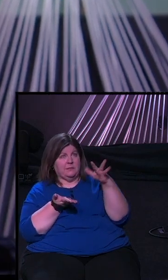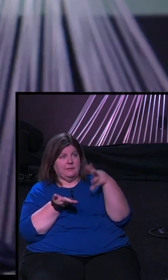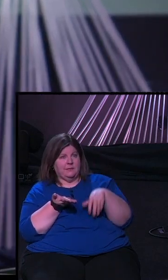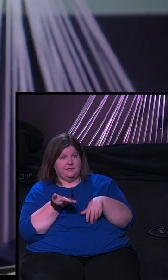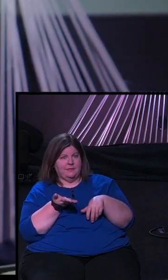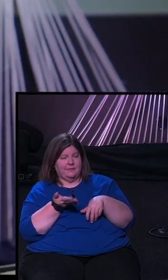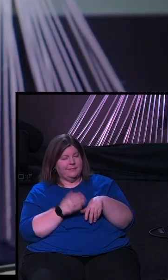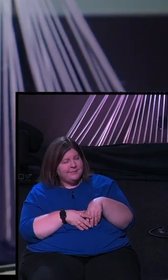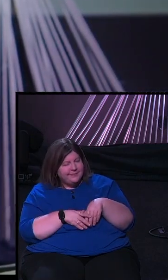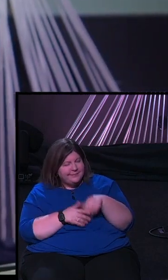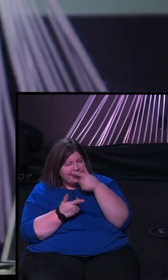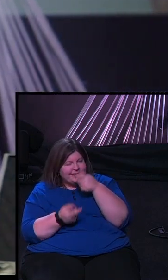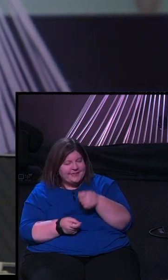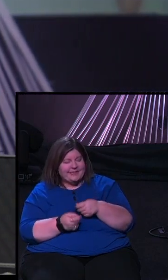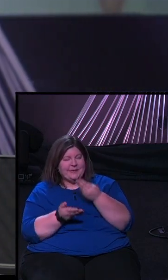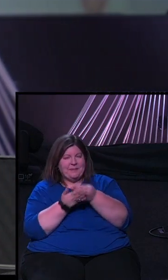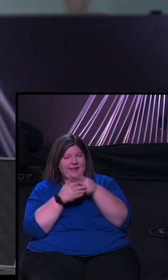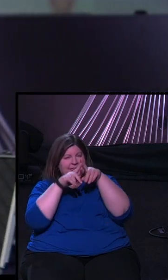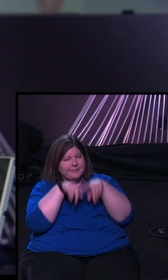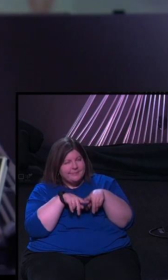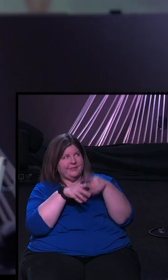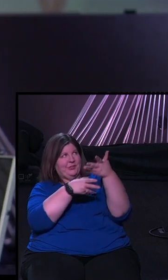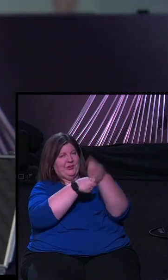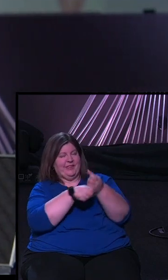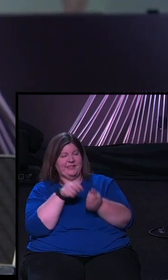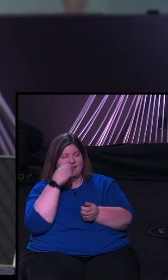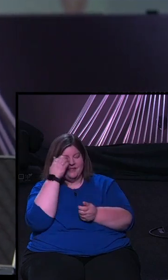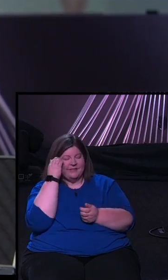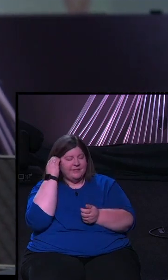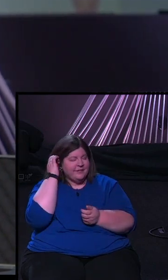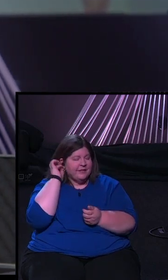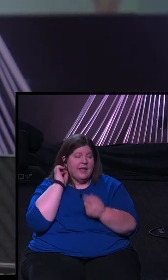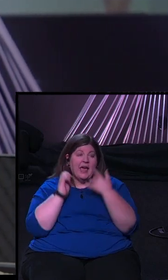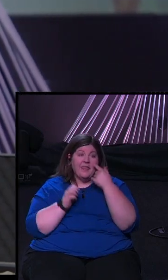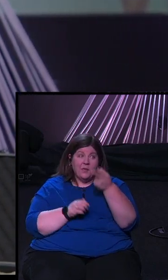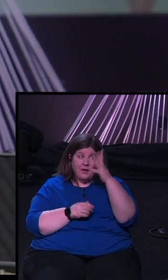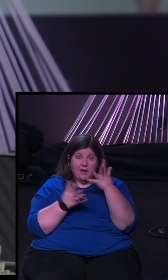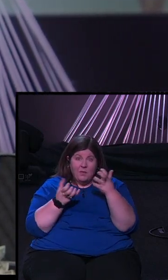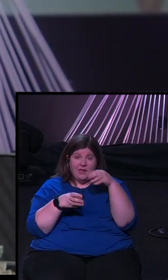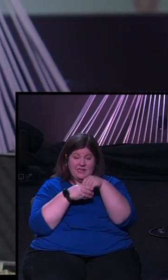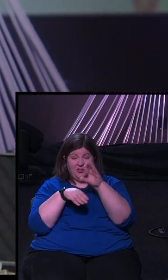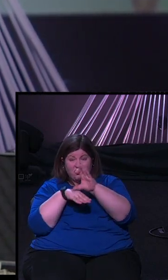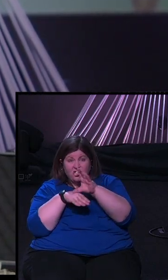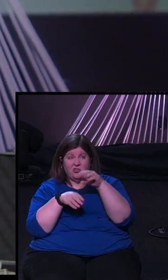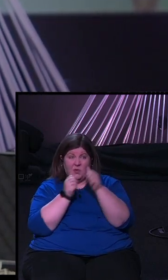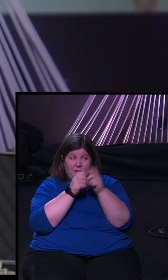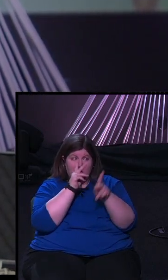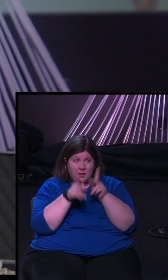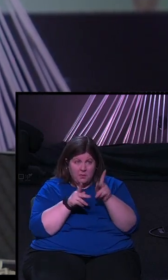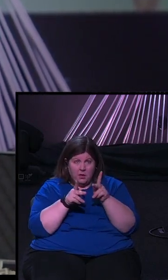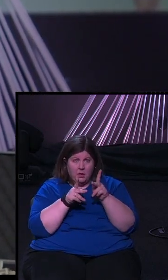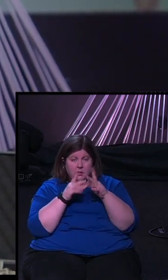Money's interesting, it plays off trust. I think what God wants to do in his church and with his people is to actually build